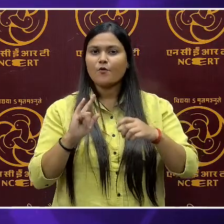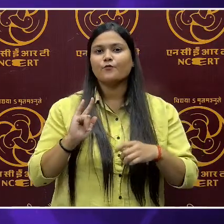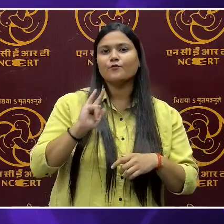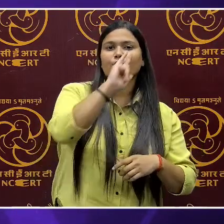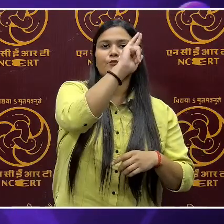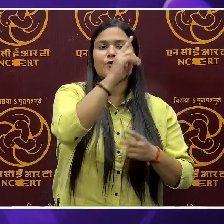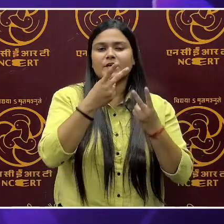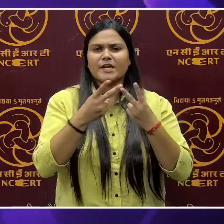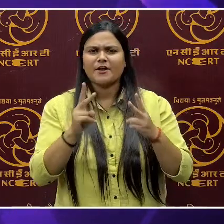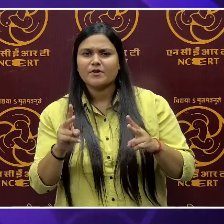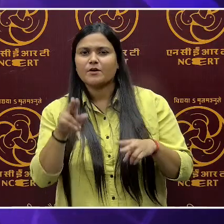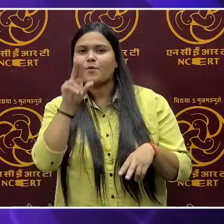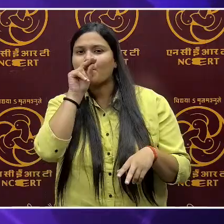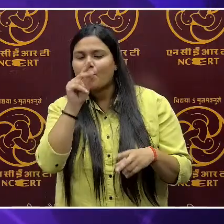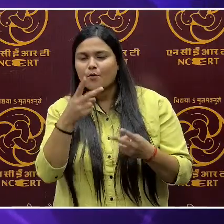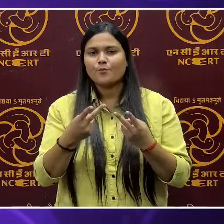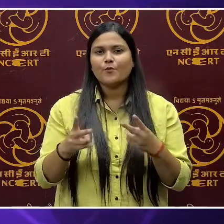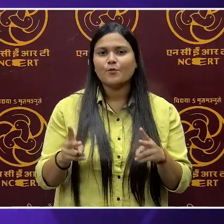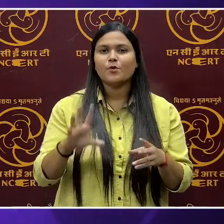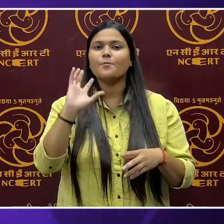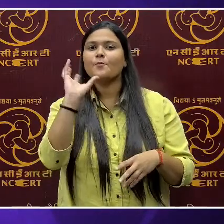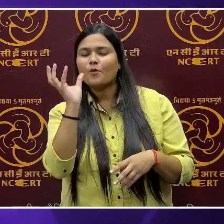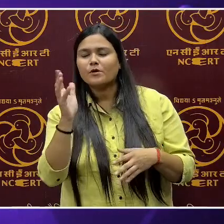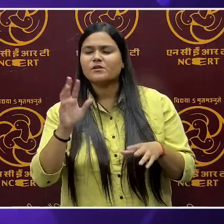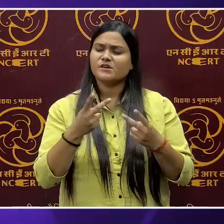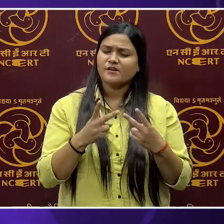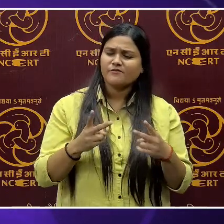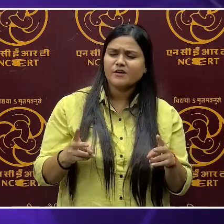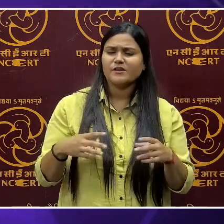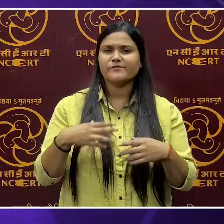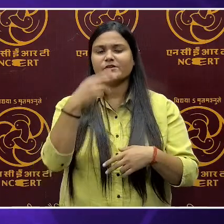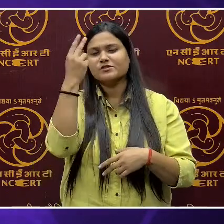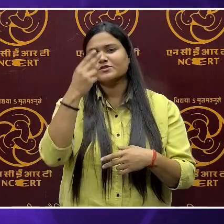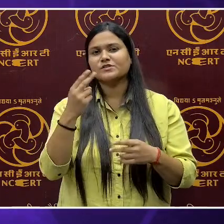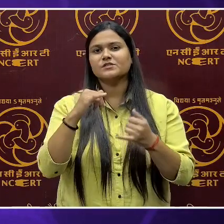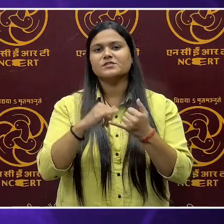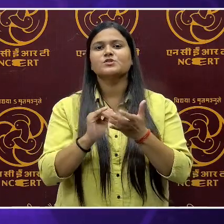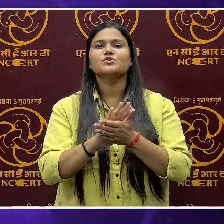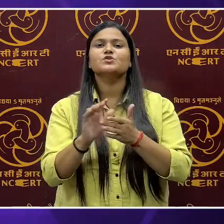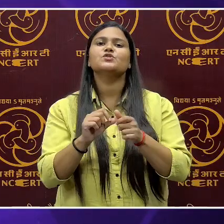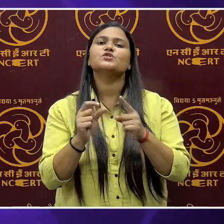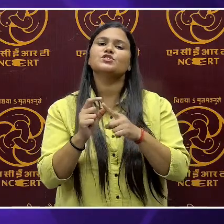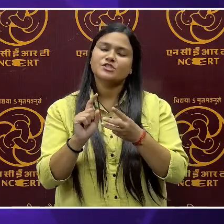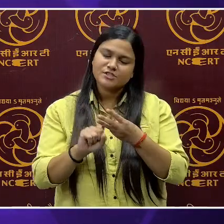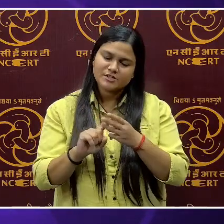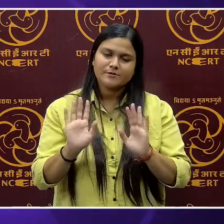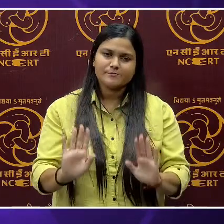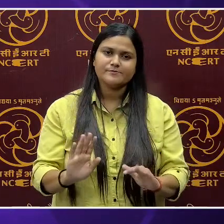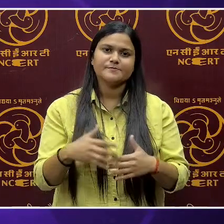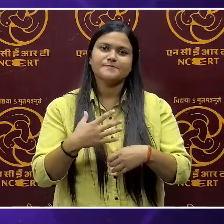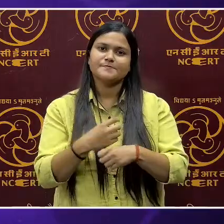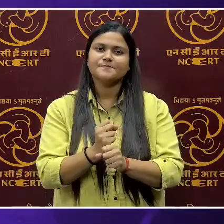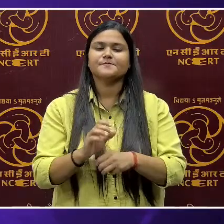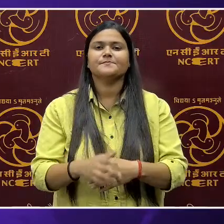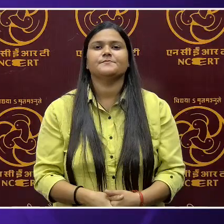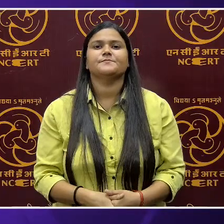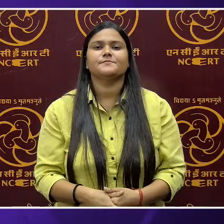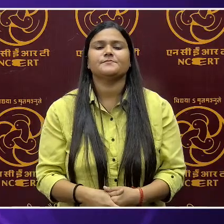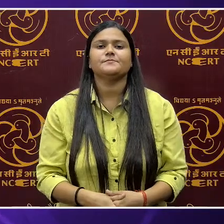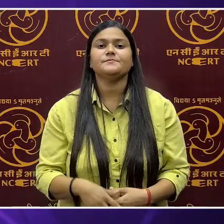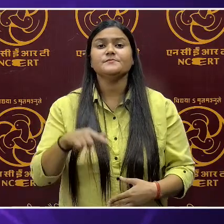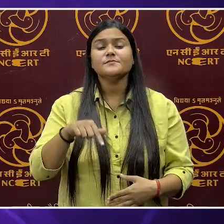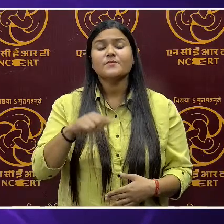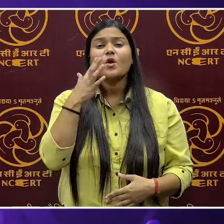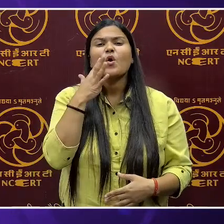or it is one of his aspirations to send his family members abroad. So now the